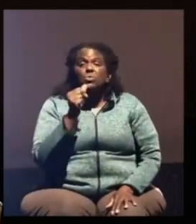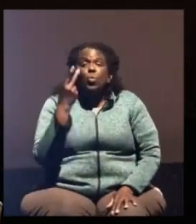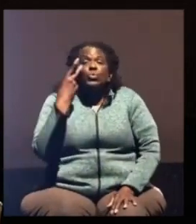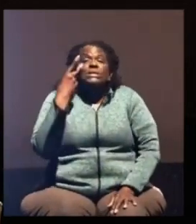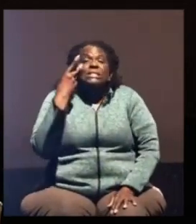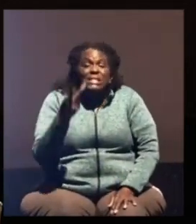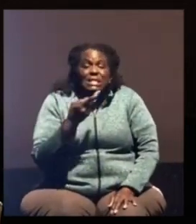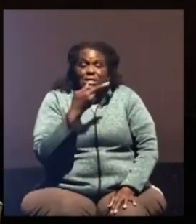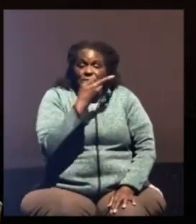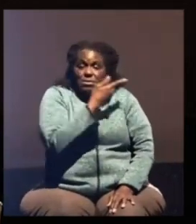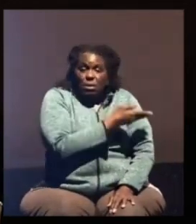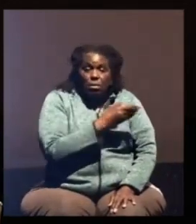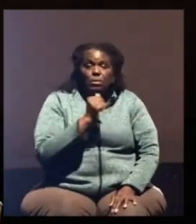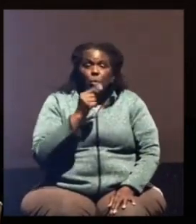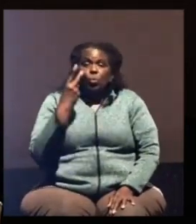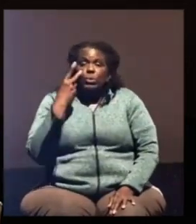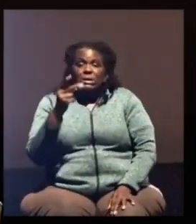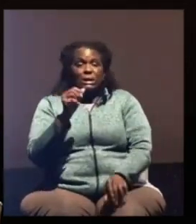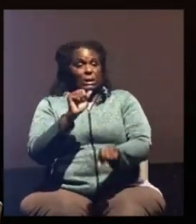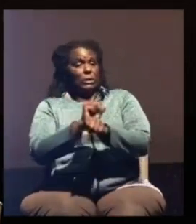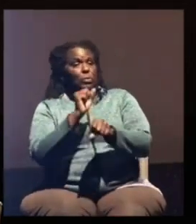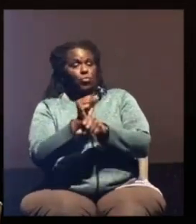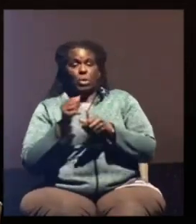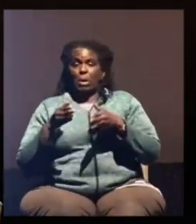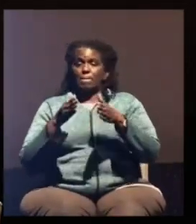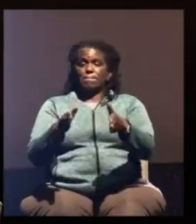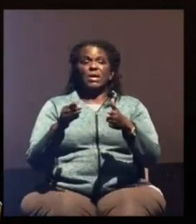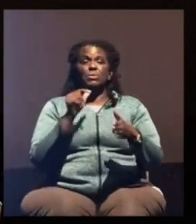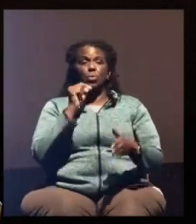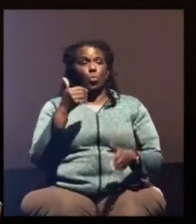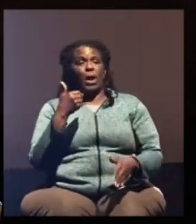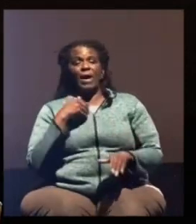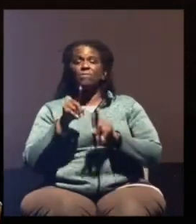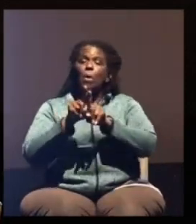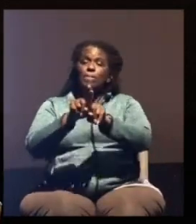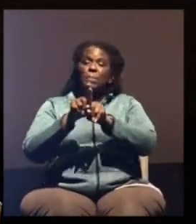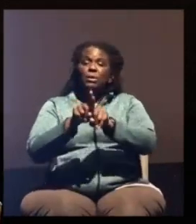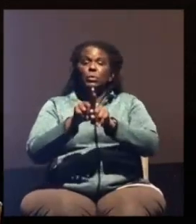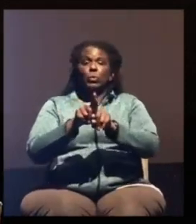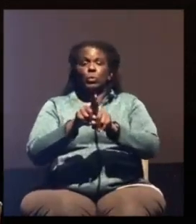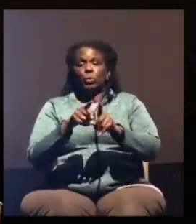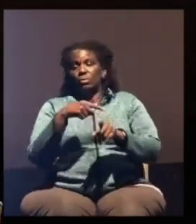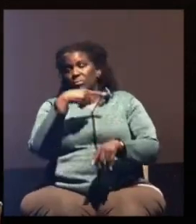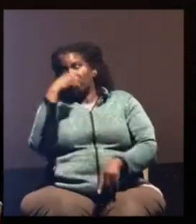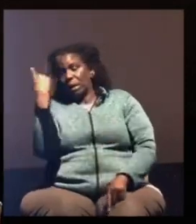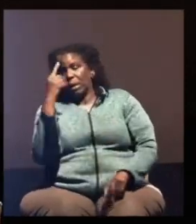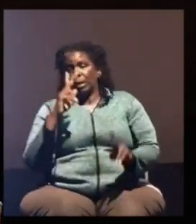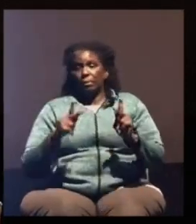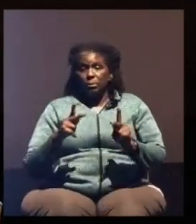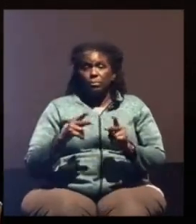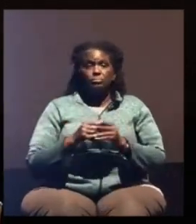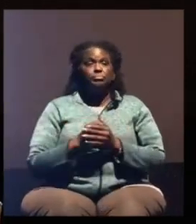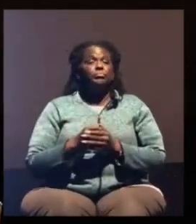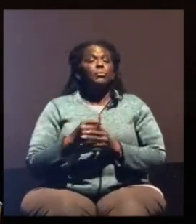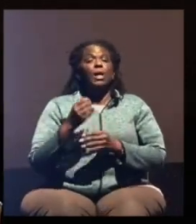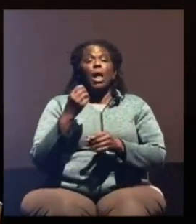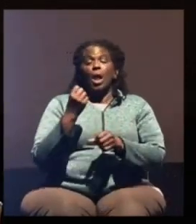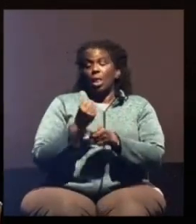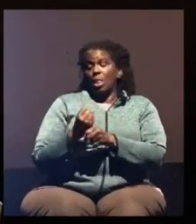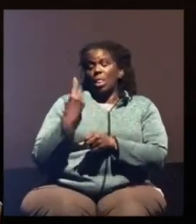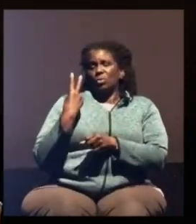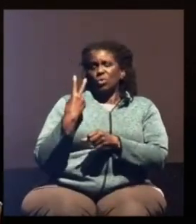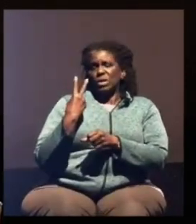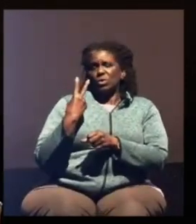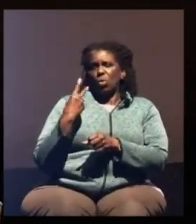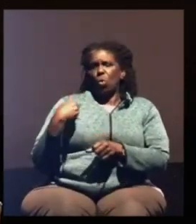this. They don't see a career path. They don't have that mentorship. That's true. As a matter of fact, last year or 2 years ago, we